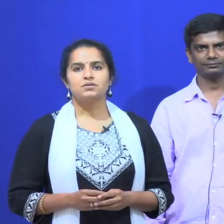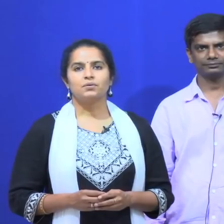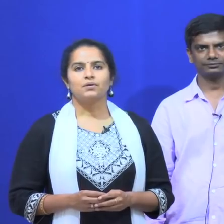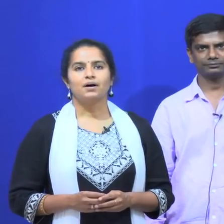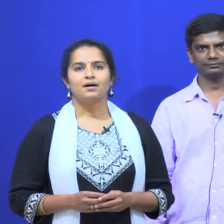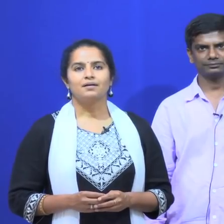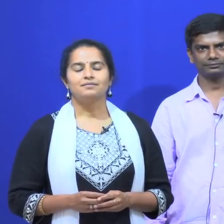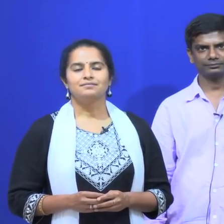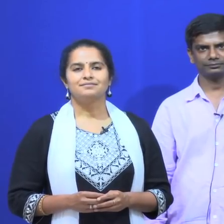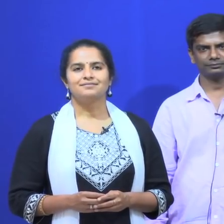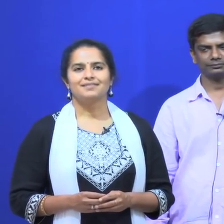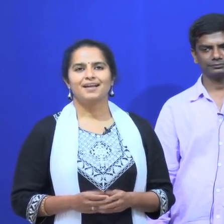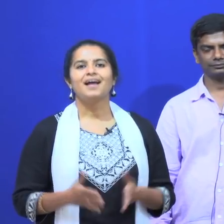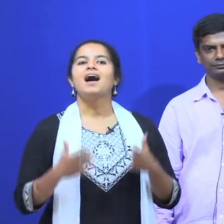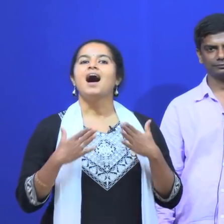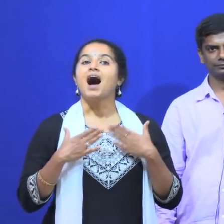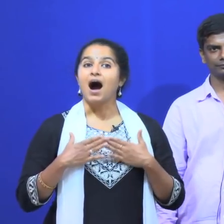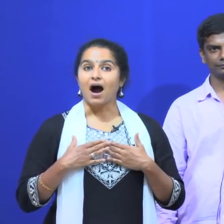So,